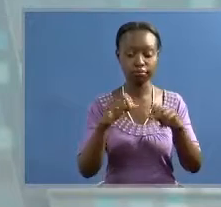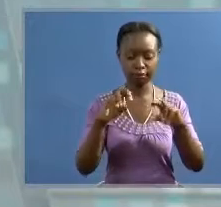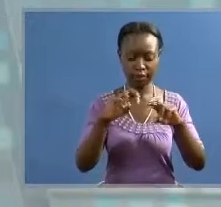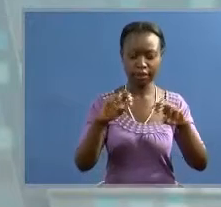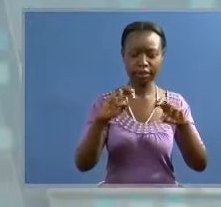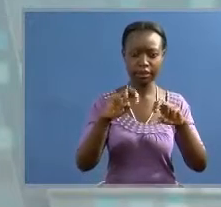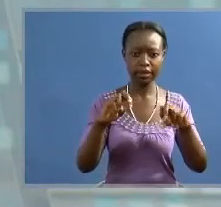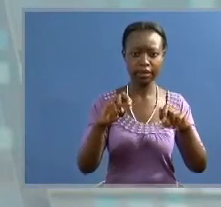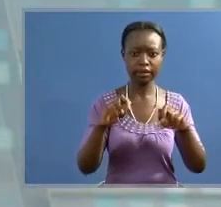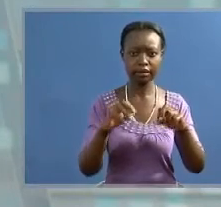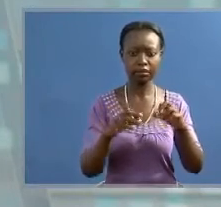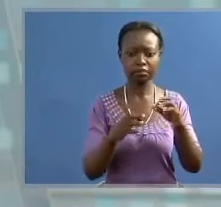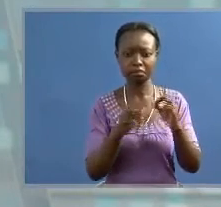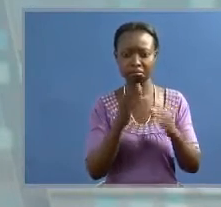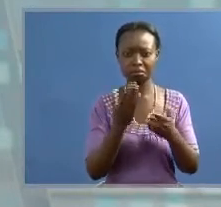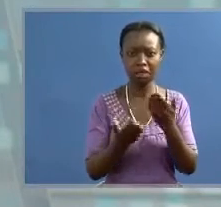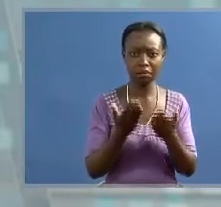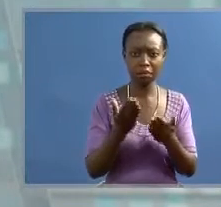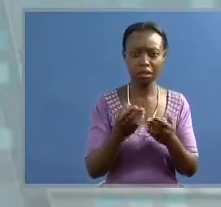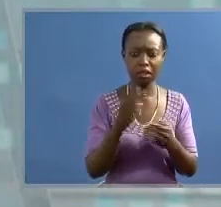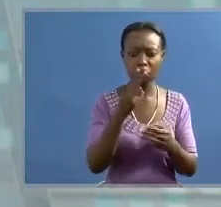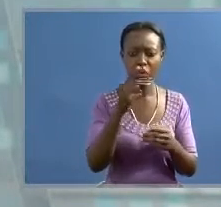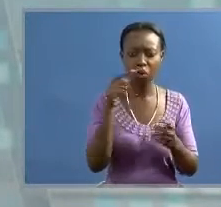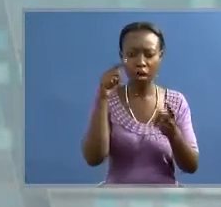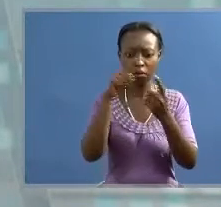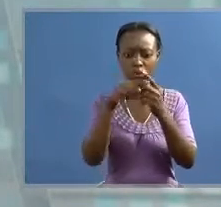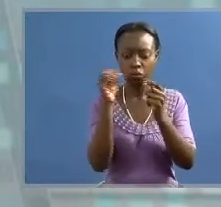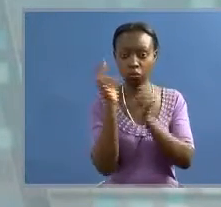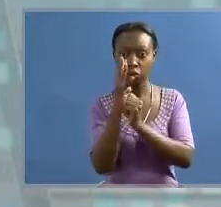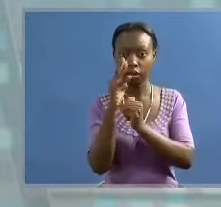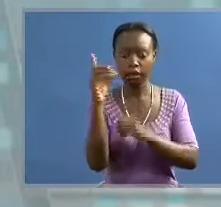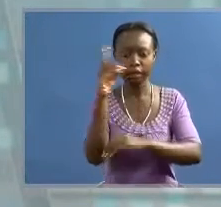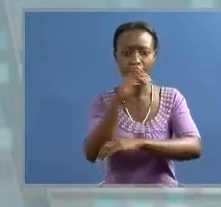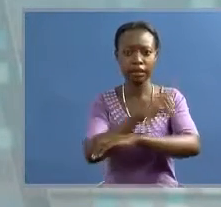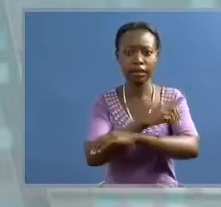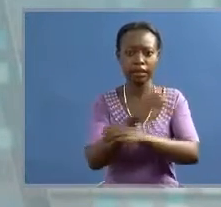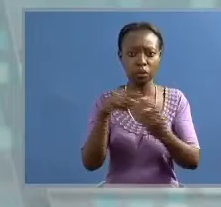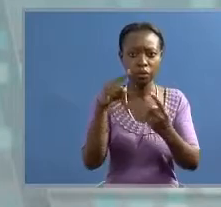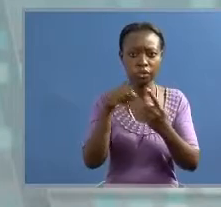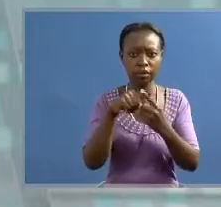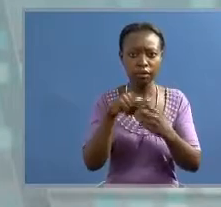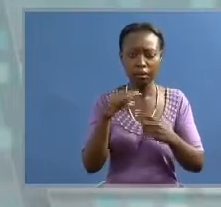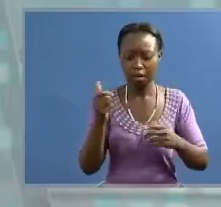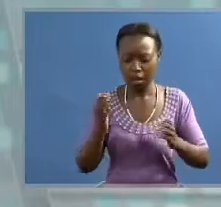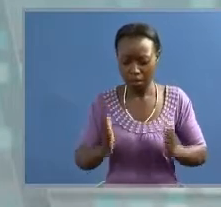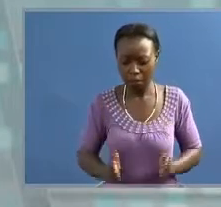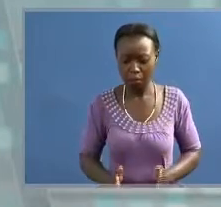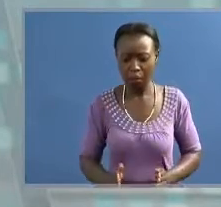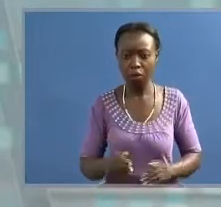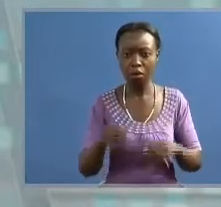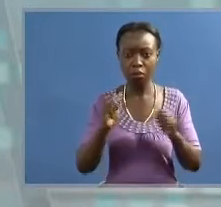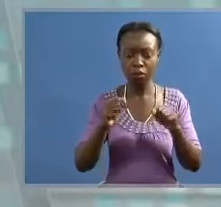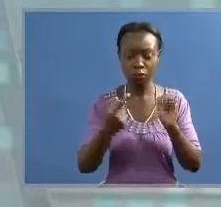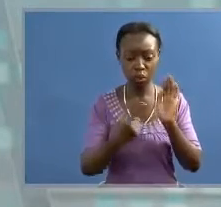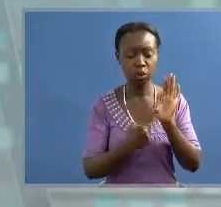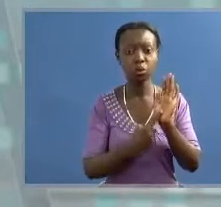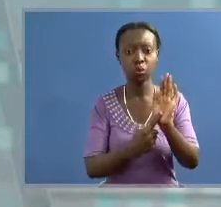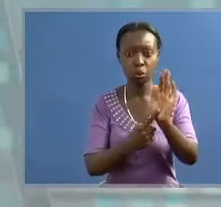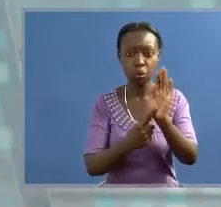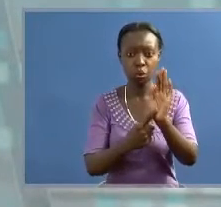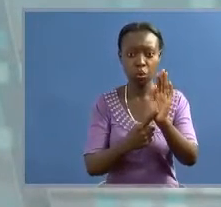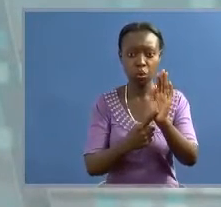said within 2 to 14 days is when somebody might show symptoms of coronavirus. That